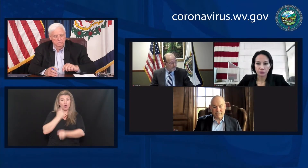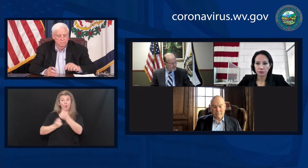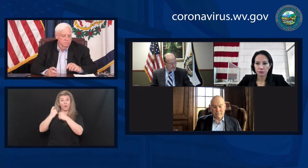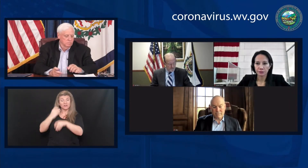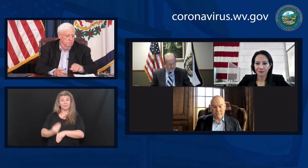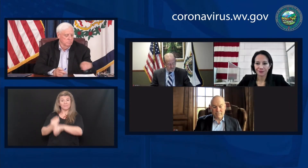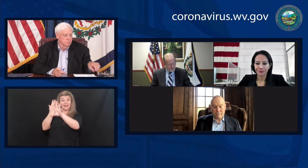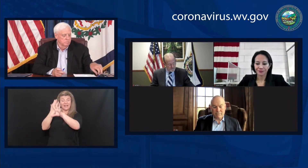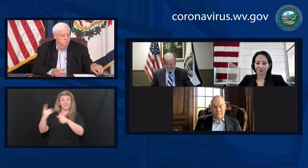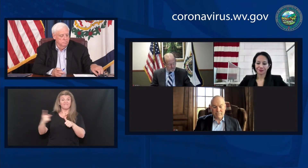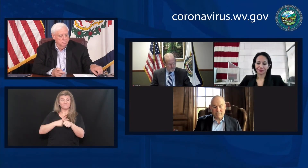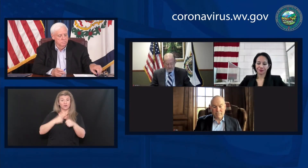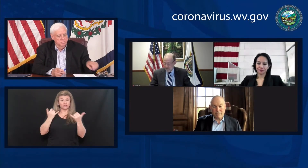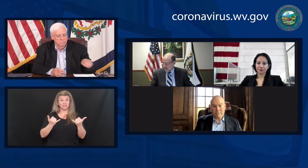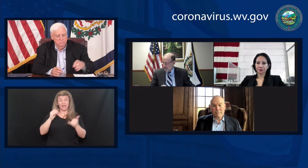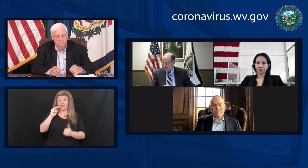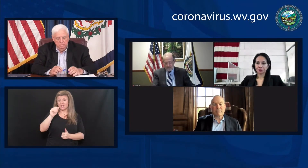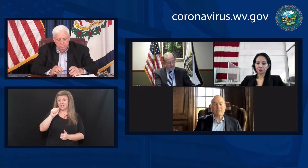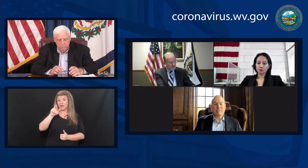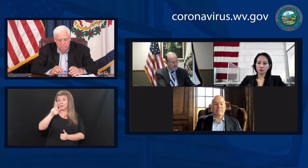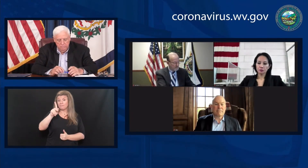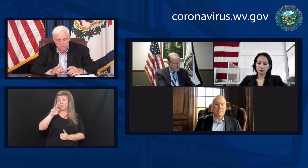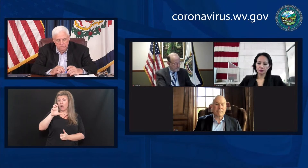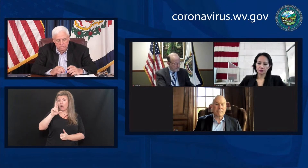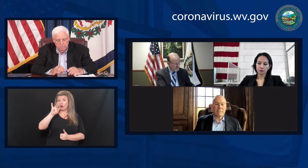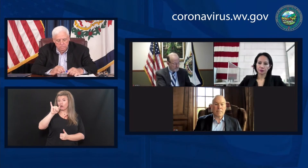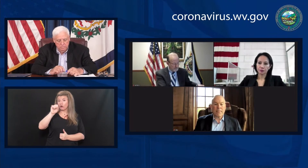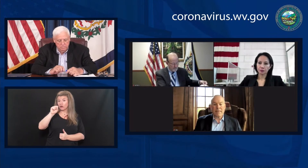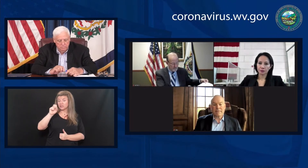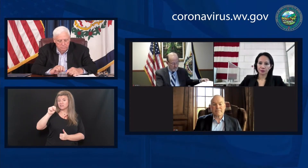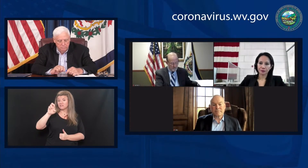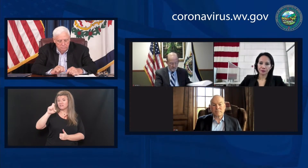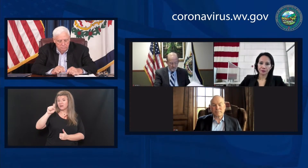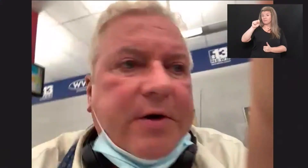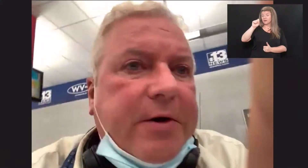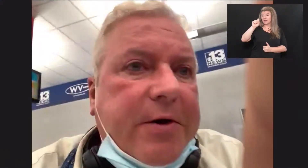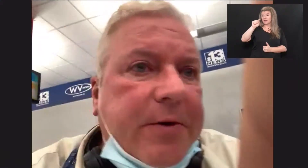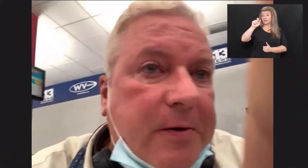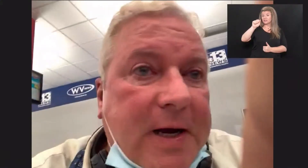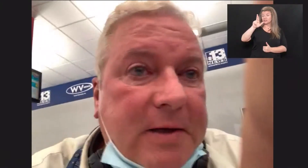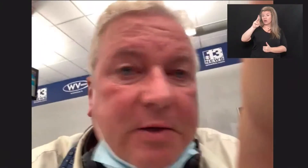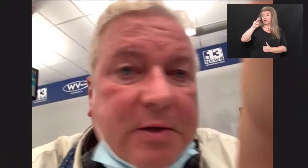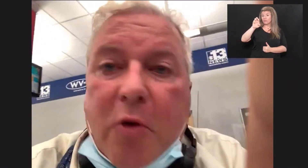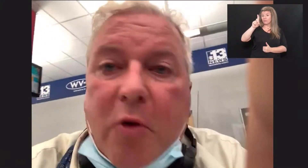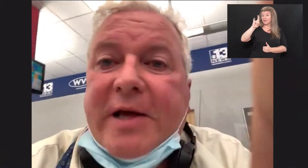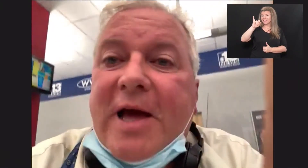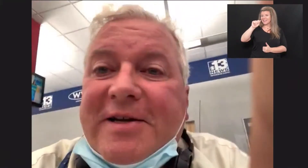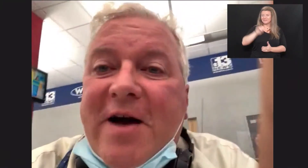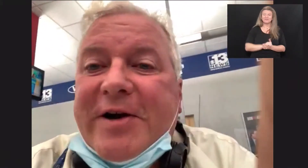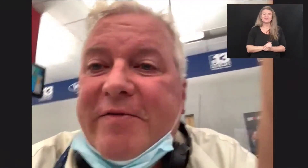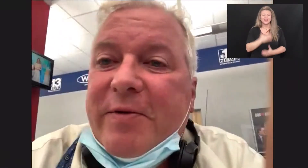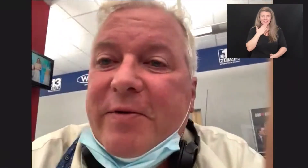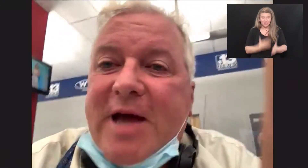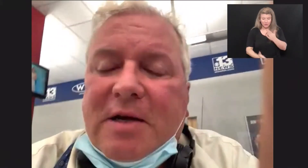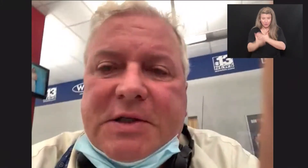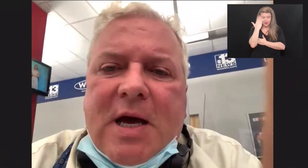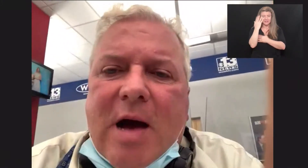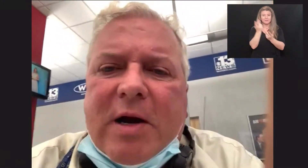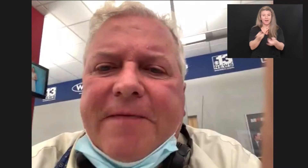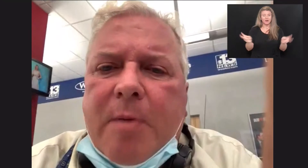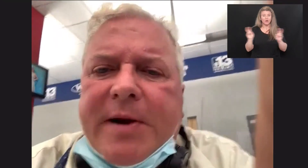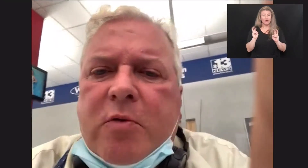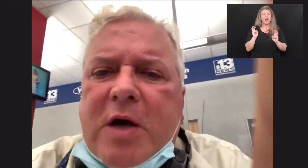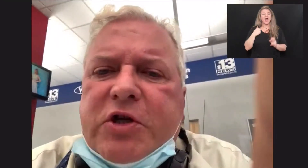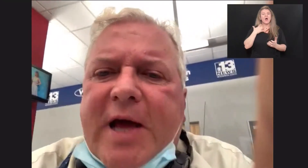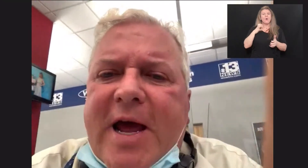media. The first today from Mark Curtis with Nexstar Media. Good afternoon or good morning, Governor and everyone else. I want to follow